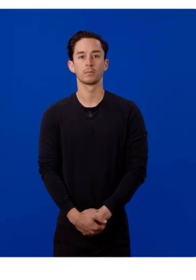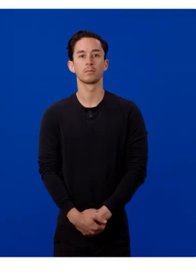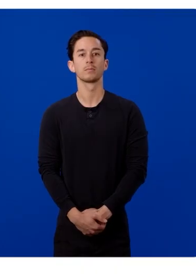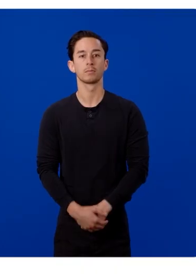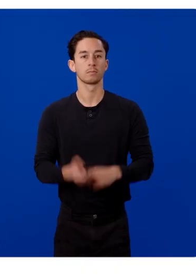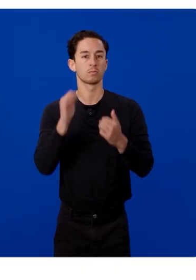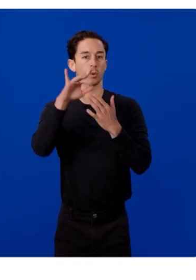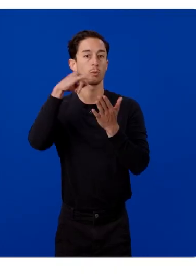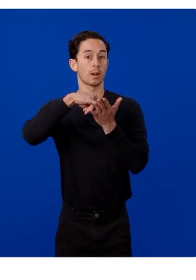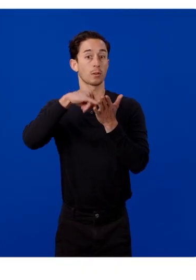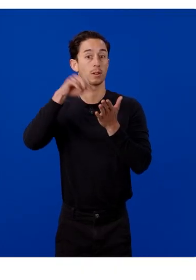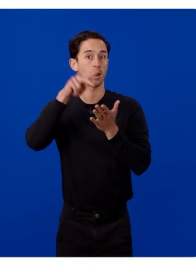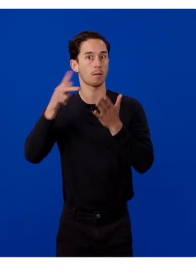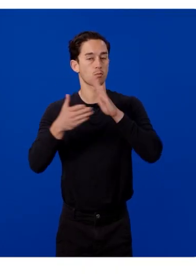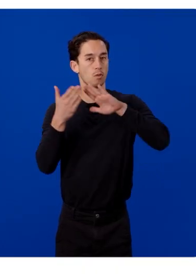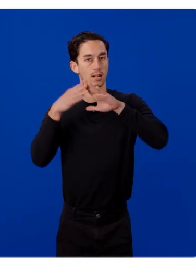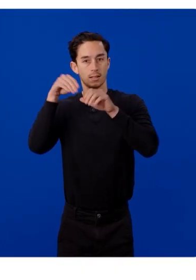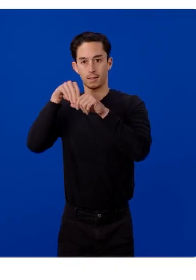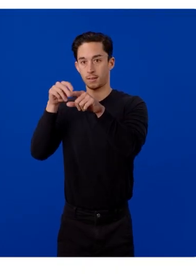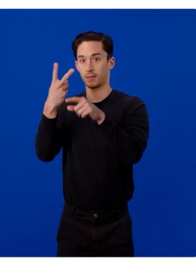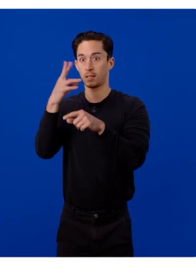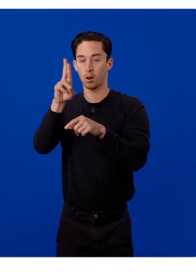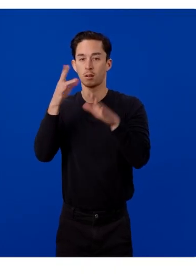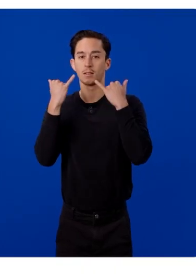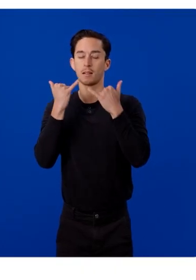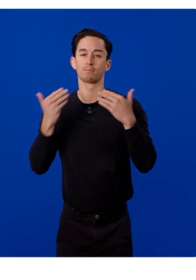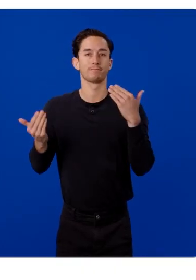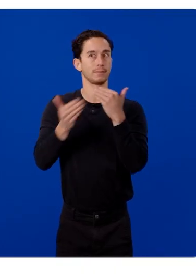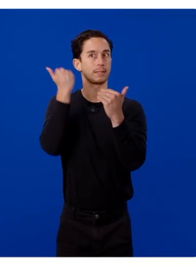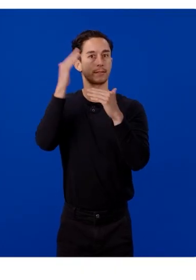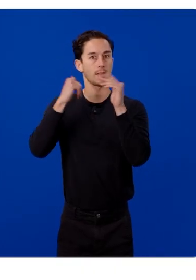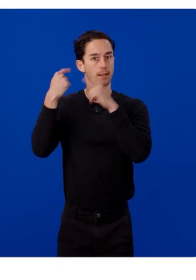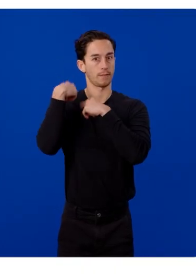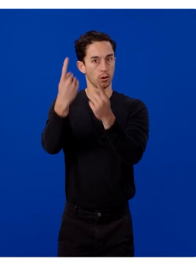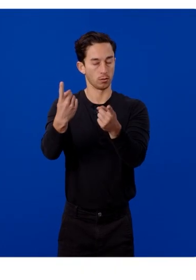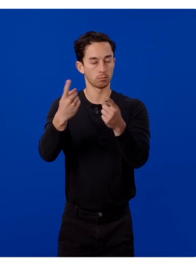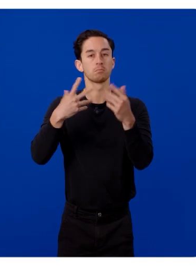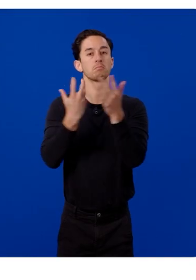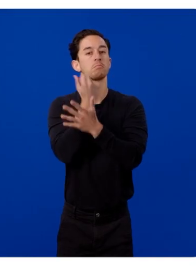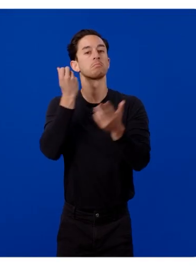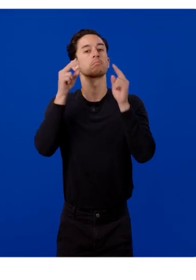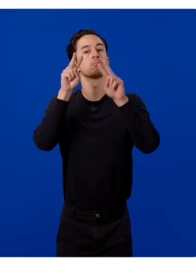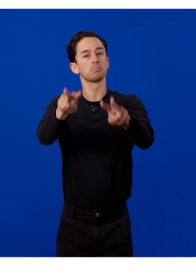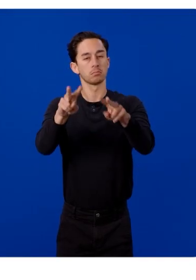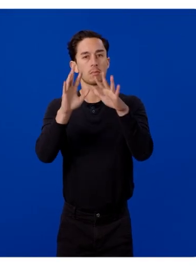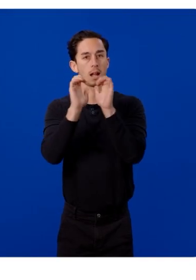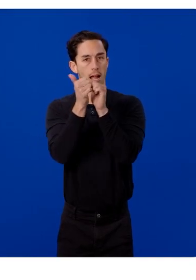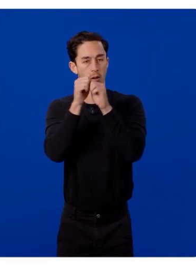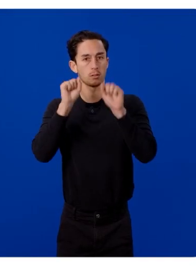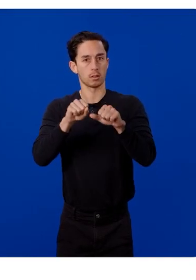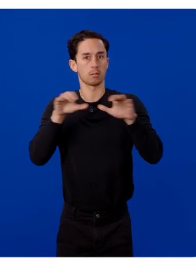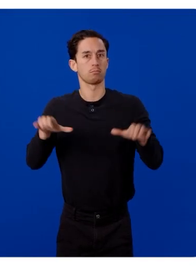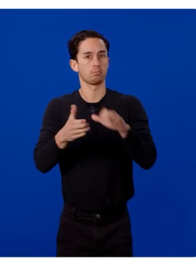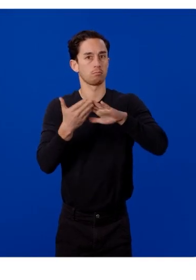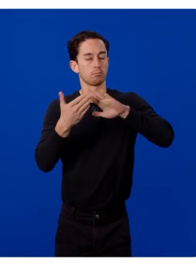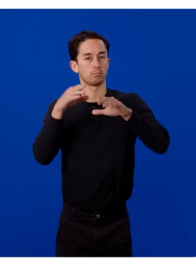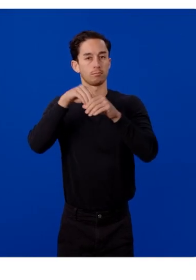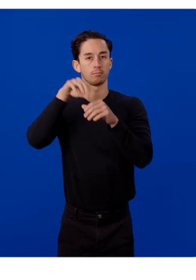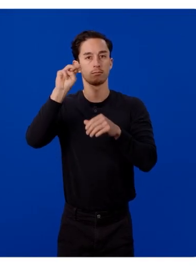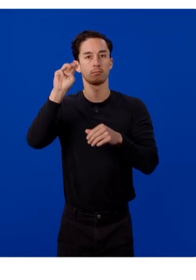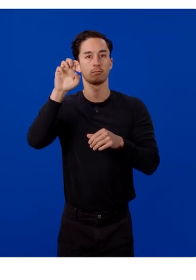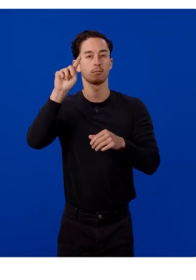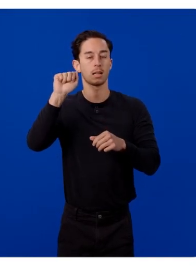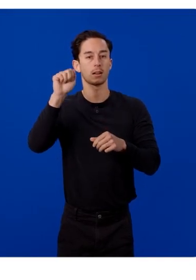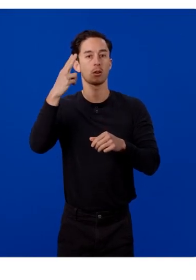running your Android app in VR has never been easier. So let's take a look at how you can do so in Meta Horizon OS. Whether you're a